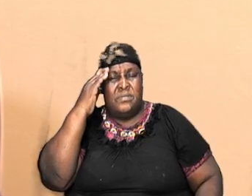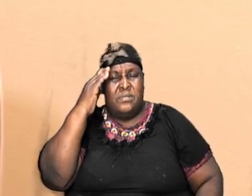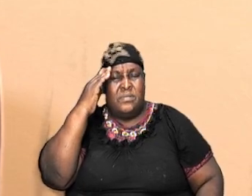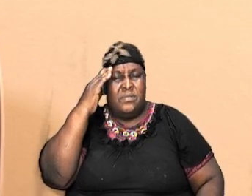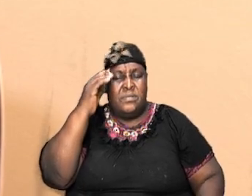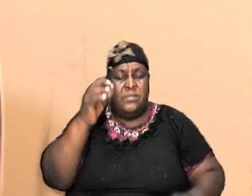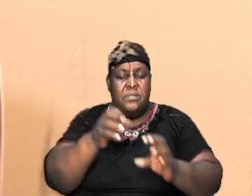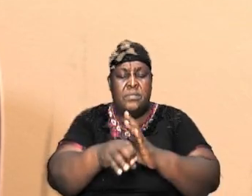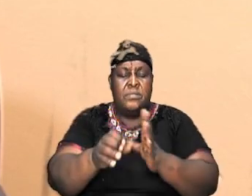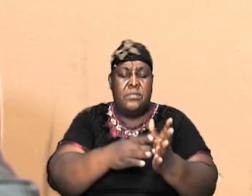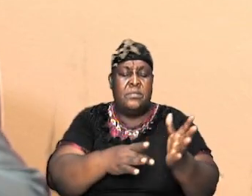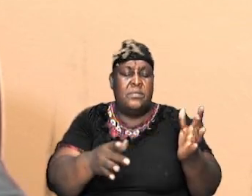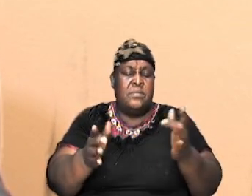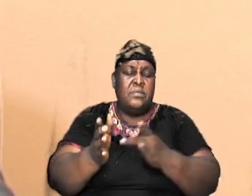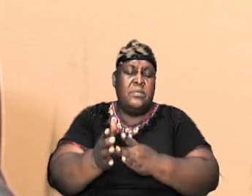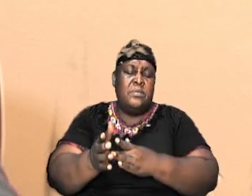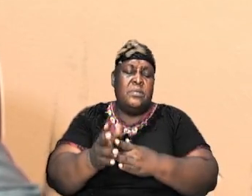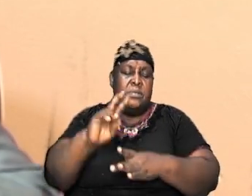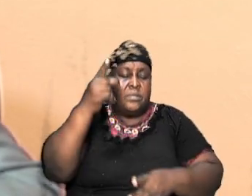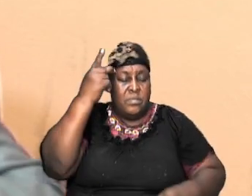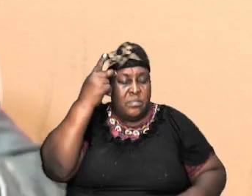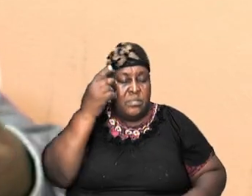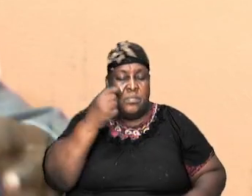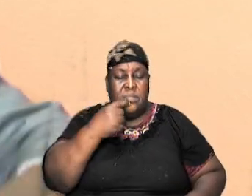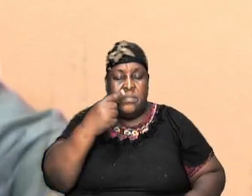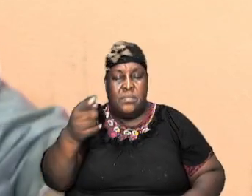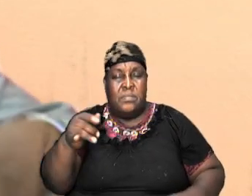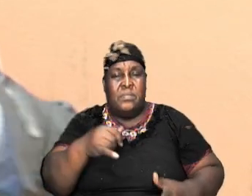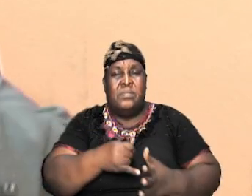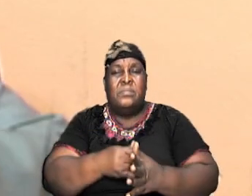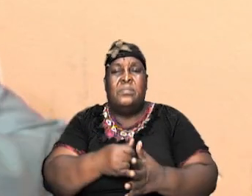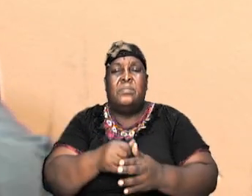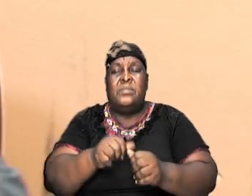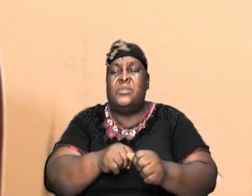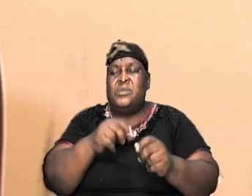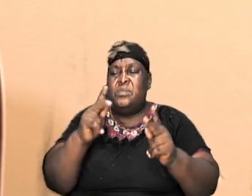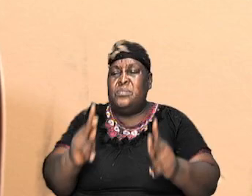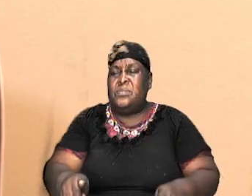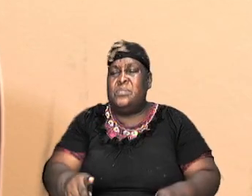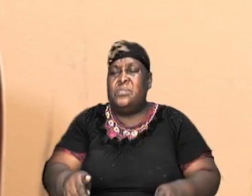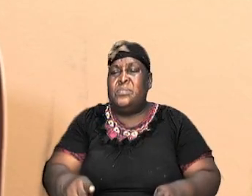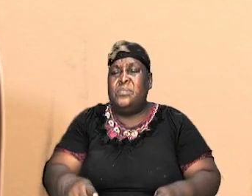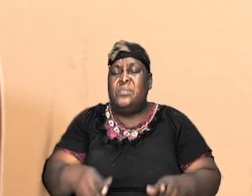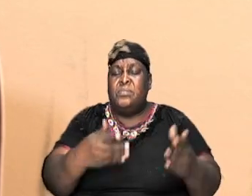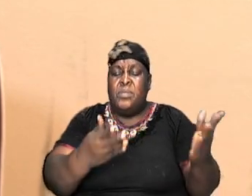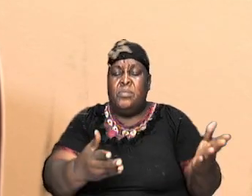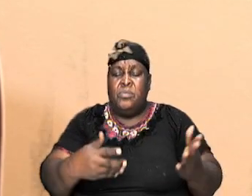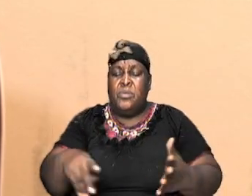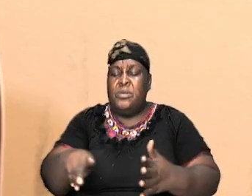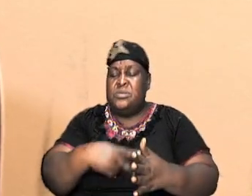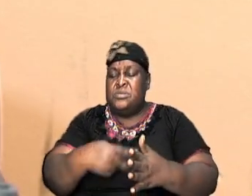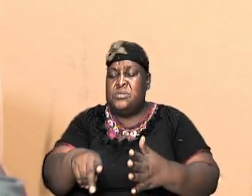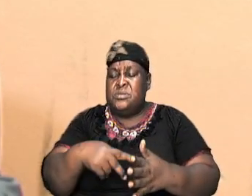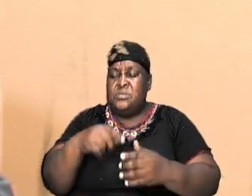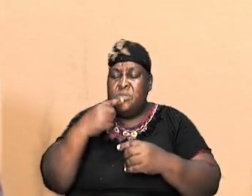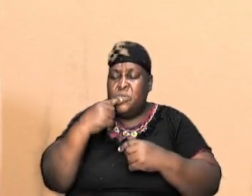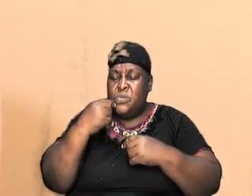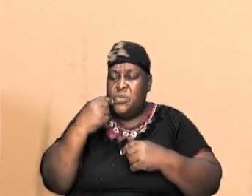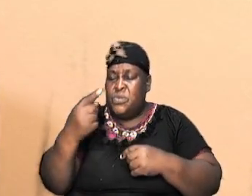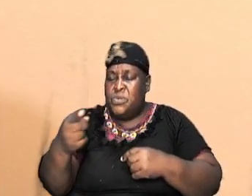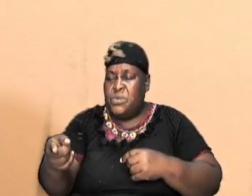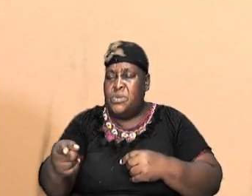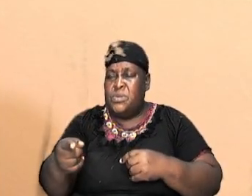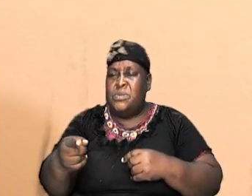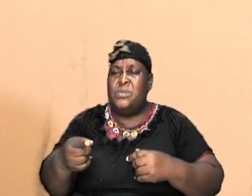of Christ. Paul said it, you know, that each person bring a psalms, bring an exhortation.